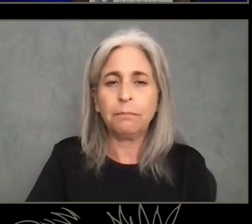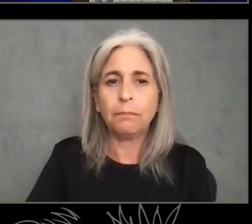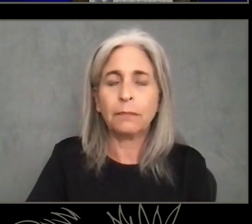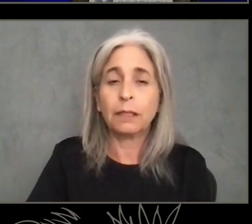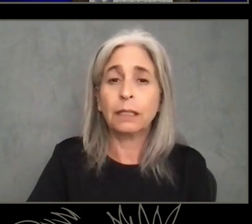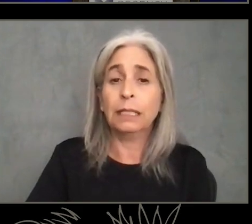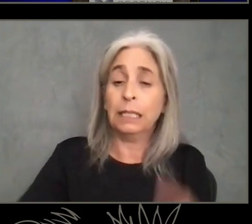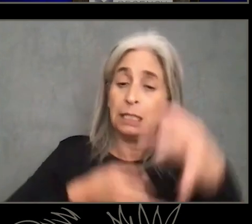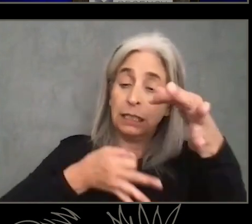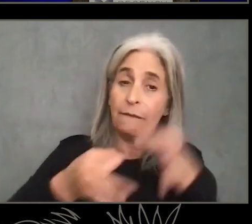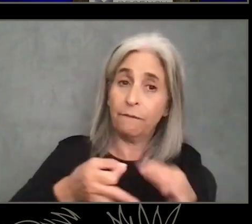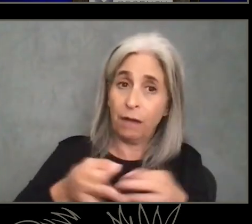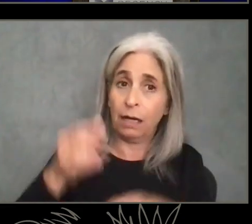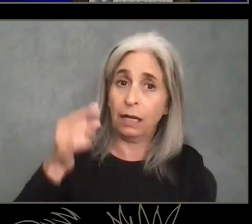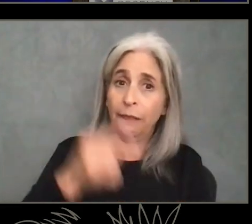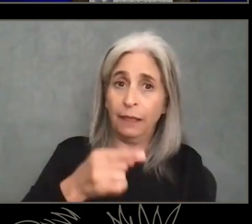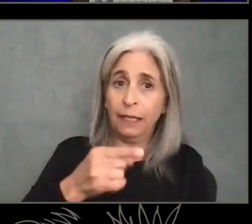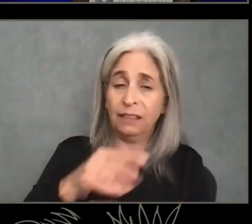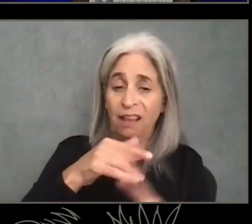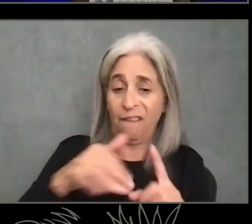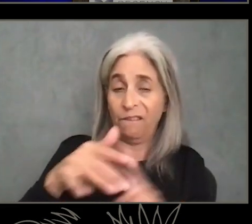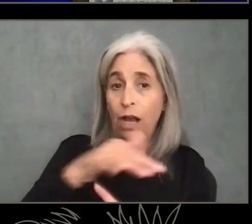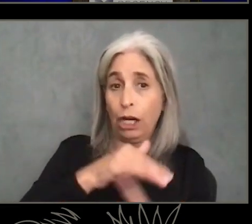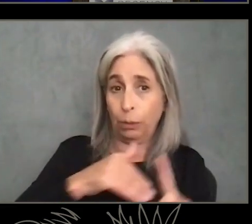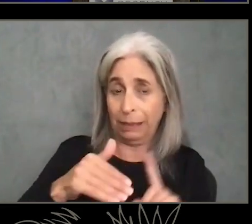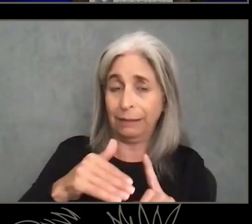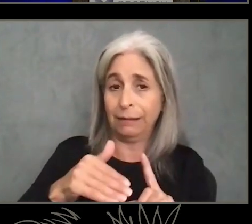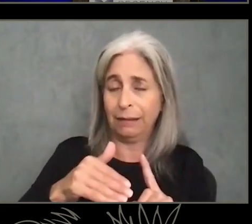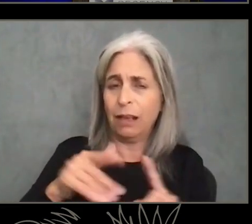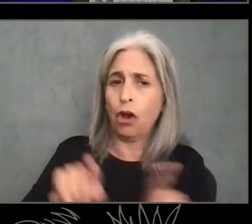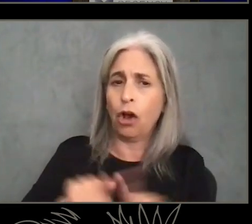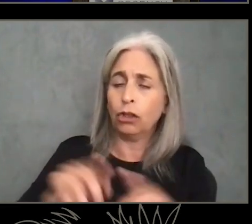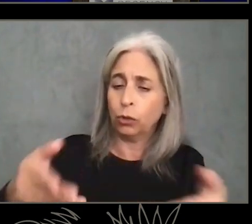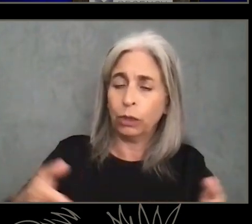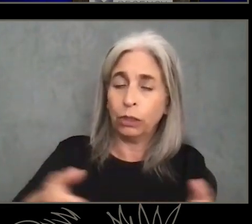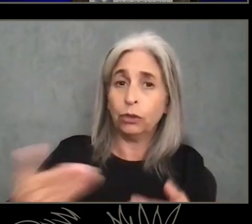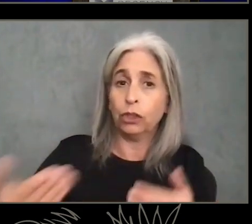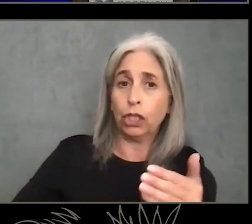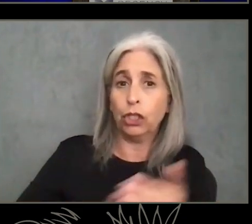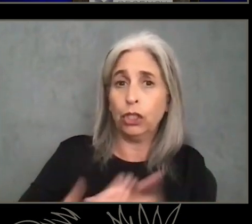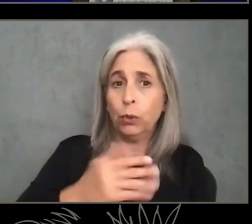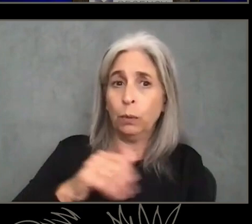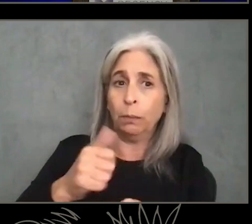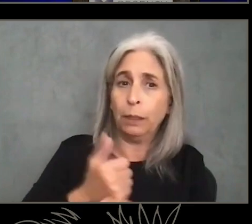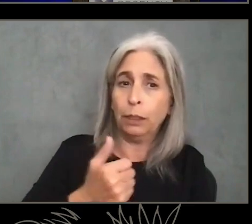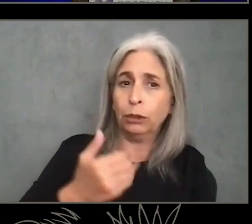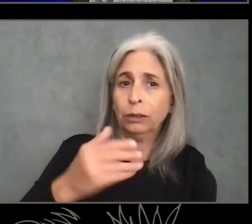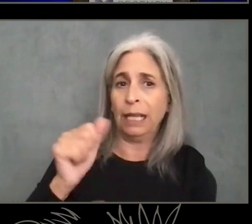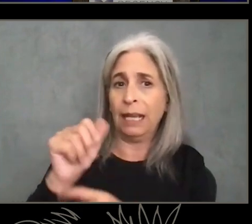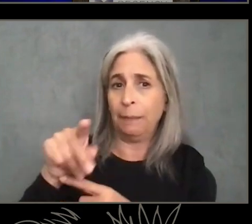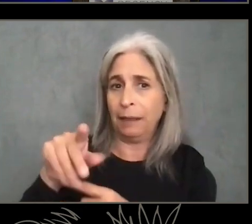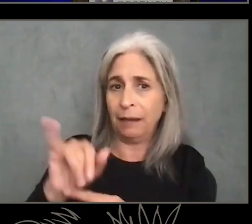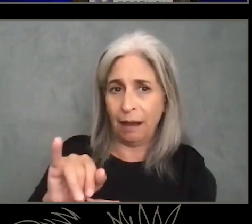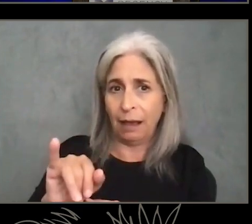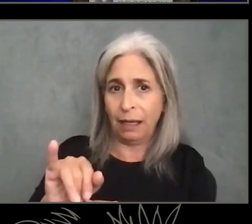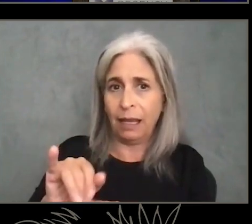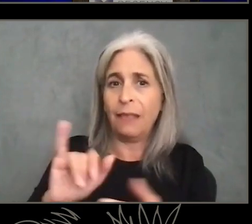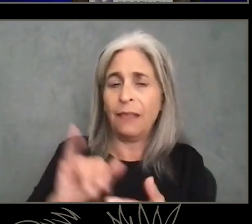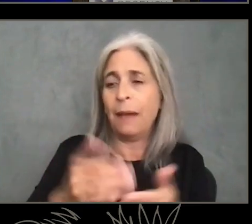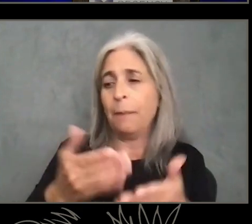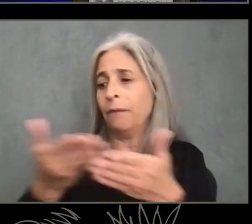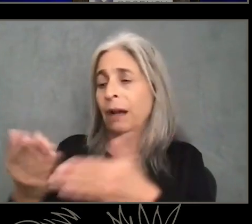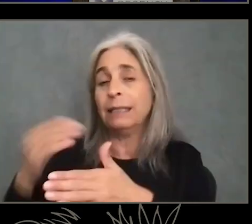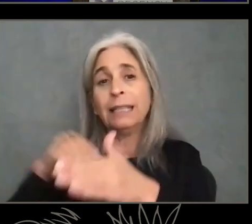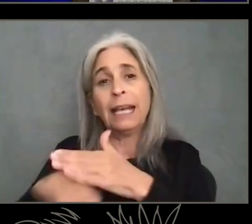And so by defining these new environments, they also introduced a new builder API that gives you access to